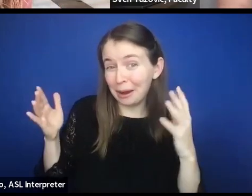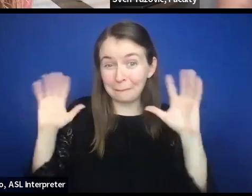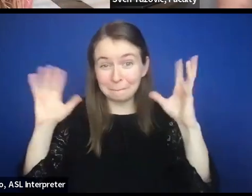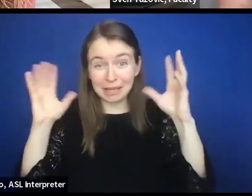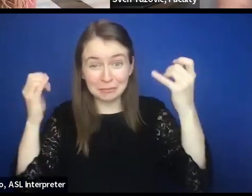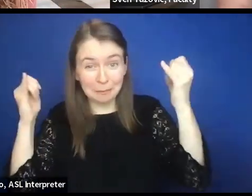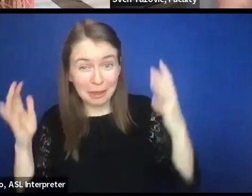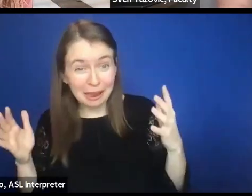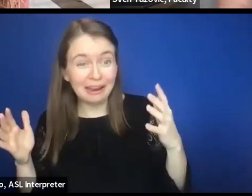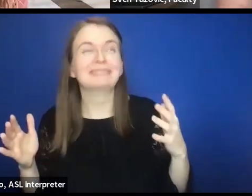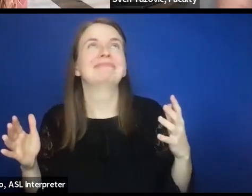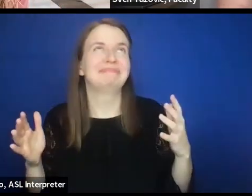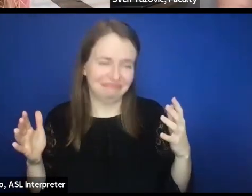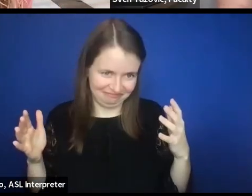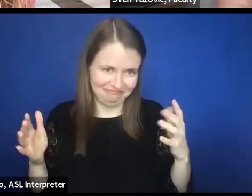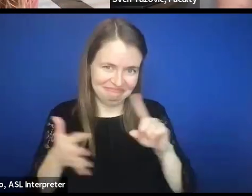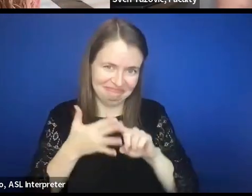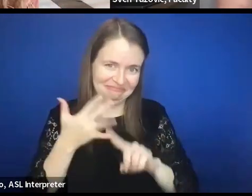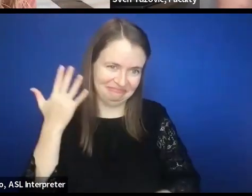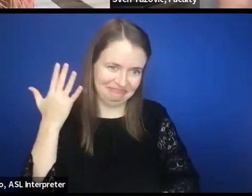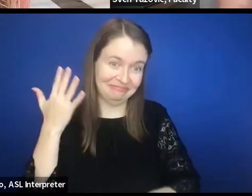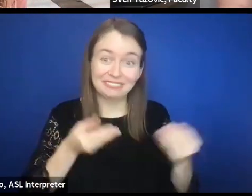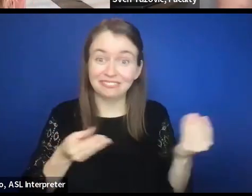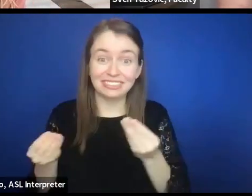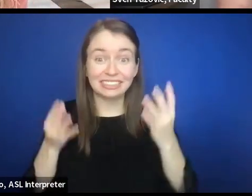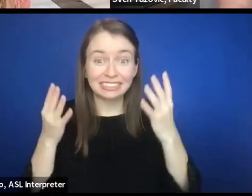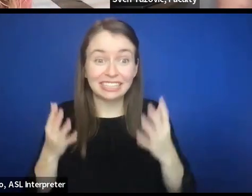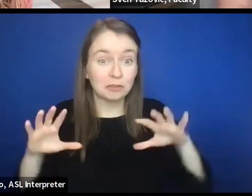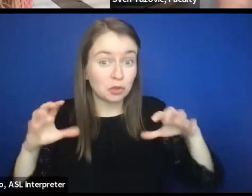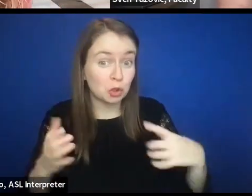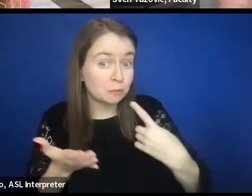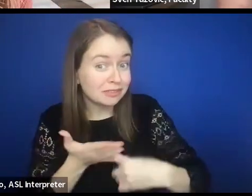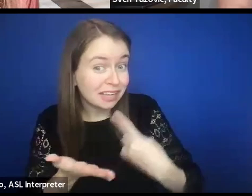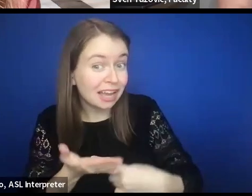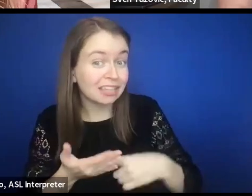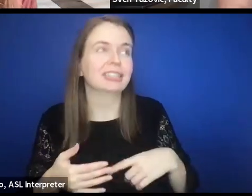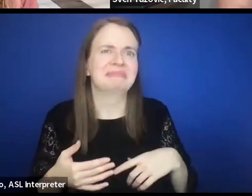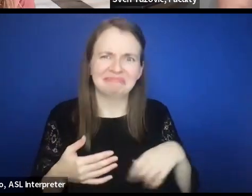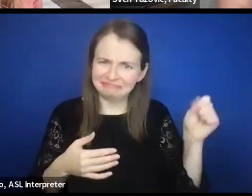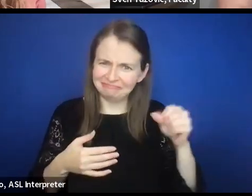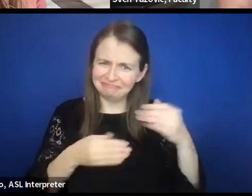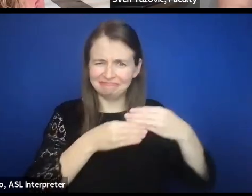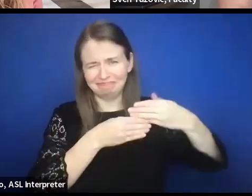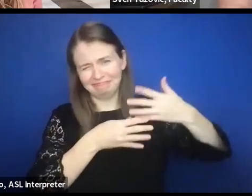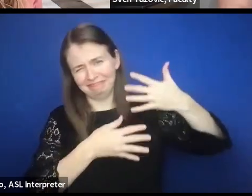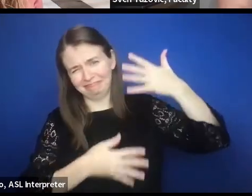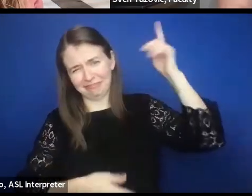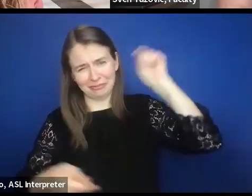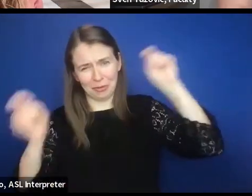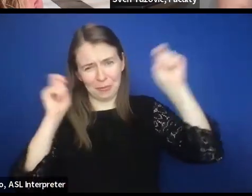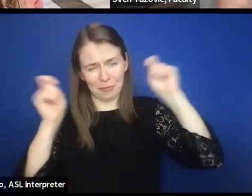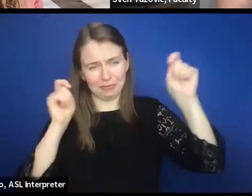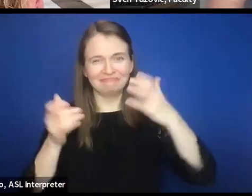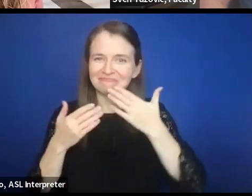basketball player, and Yes. many more. They are facilitator group for the group discussion facilitator. So yeah.